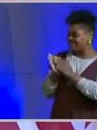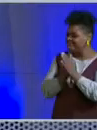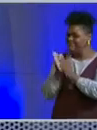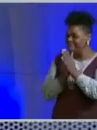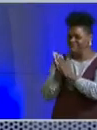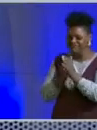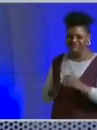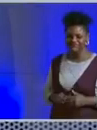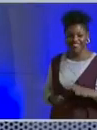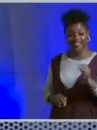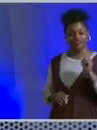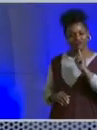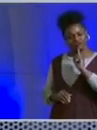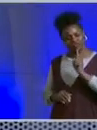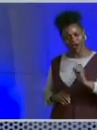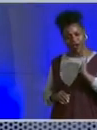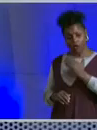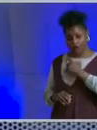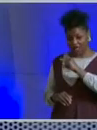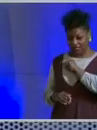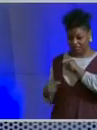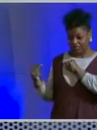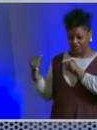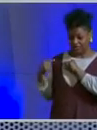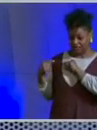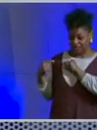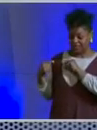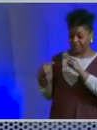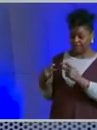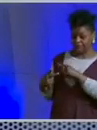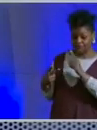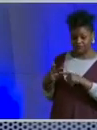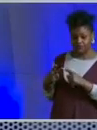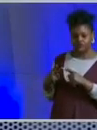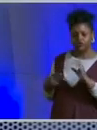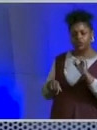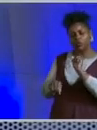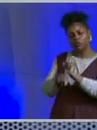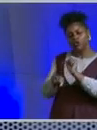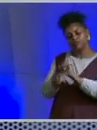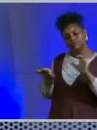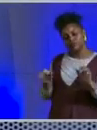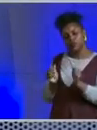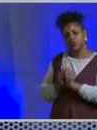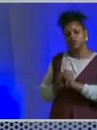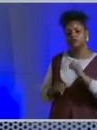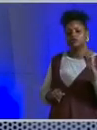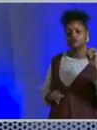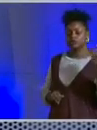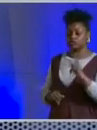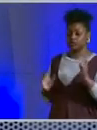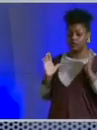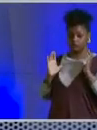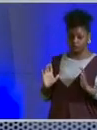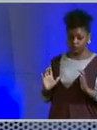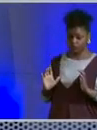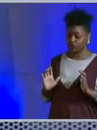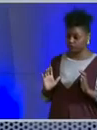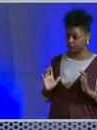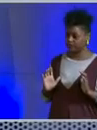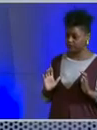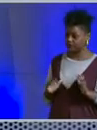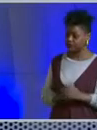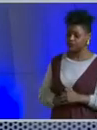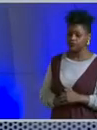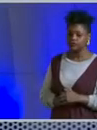and quality. The second is the work that we're doing with returning citizens. Right now, through our